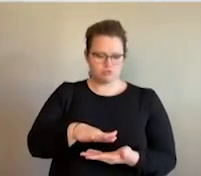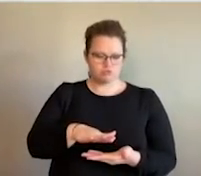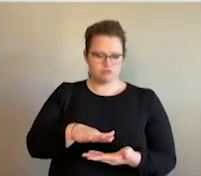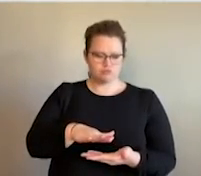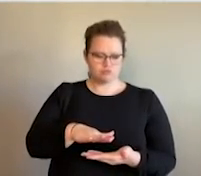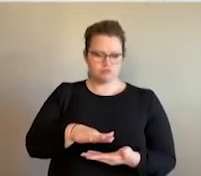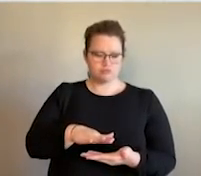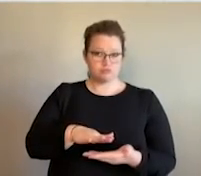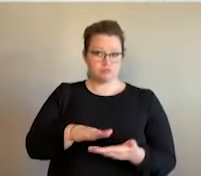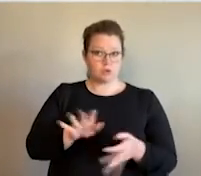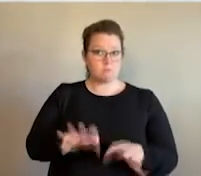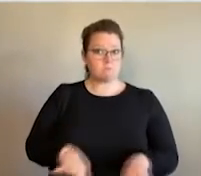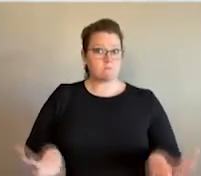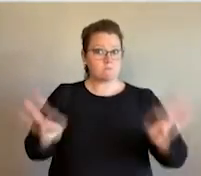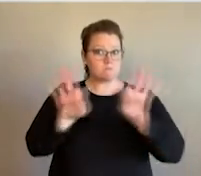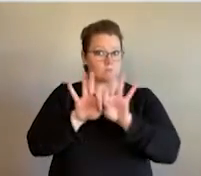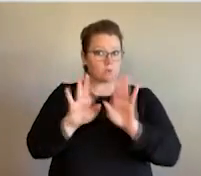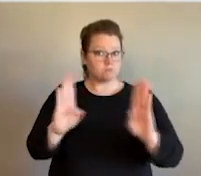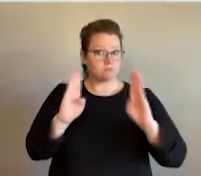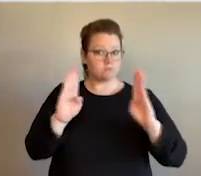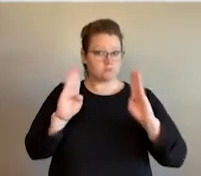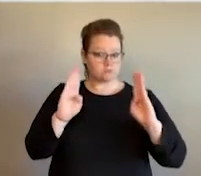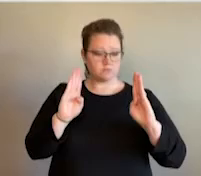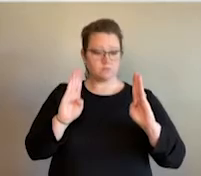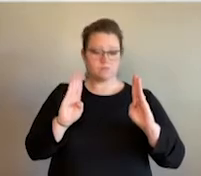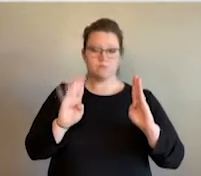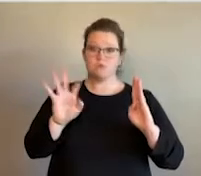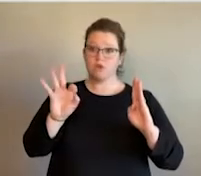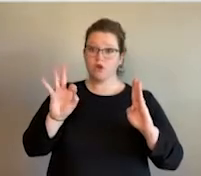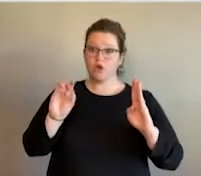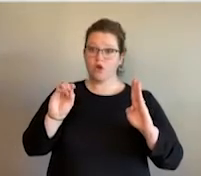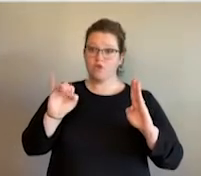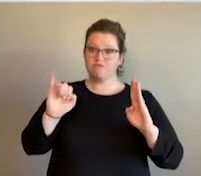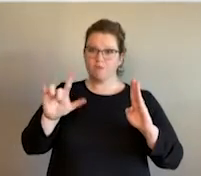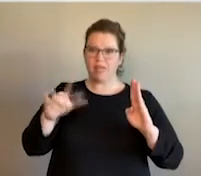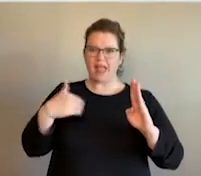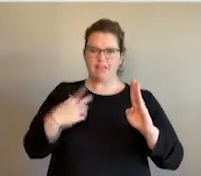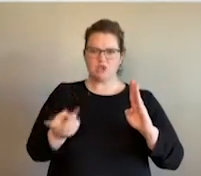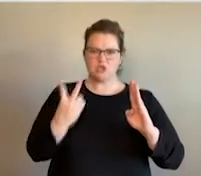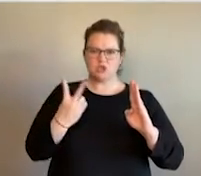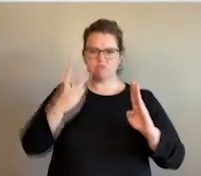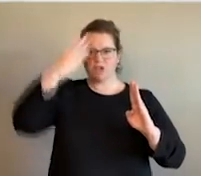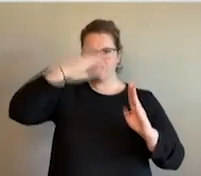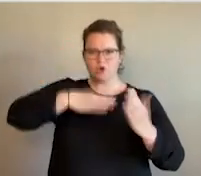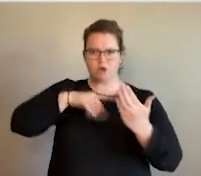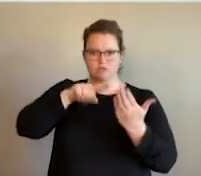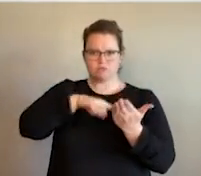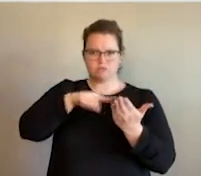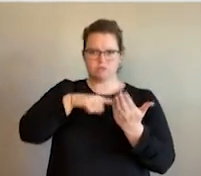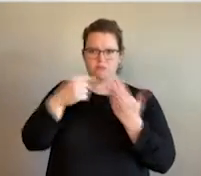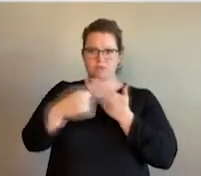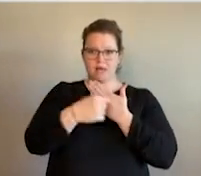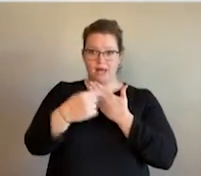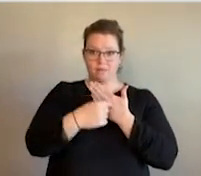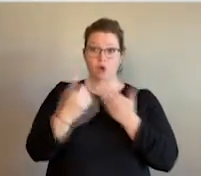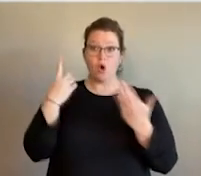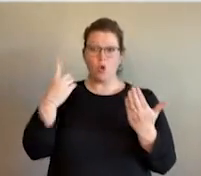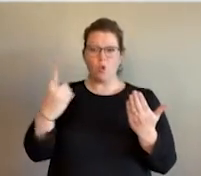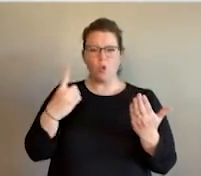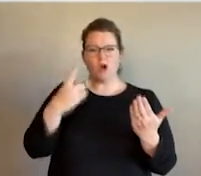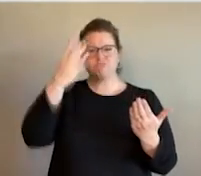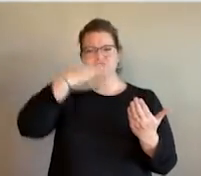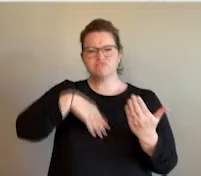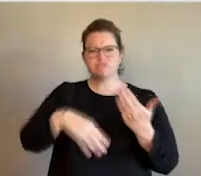Now, here's the most important part. Your aluminum foil has two different sides to it. It has a dull side, and then it has a